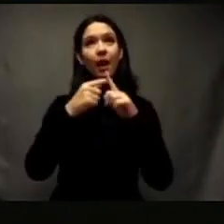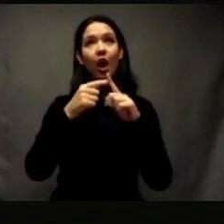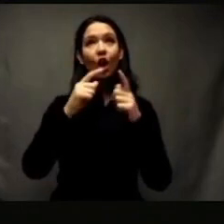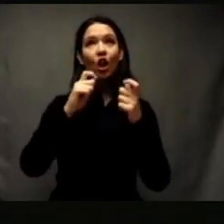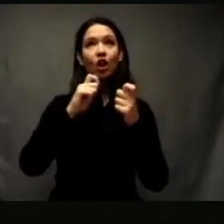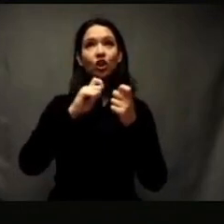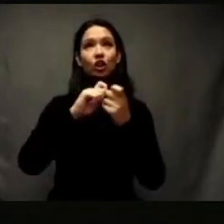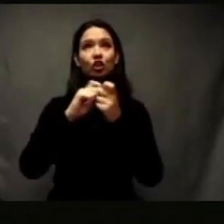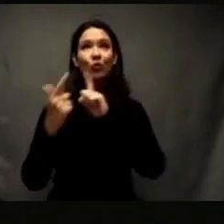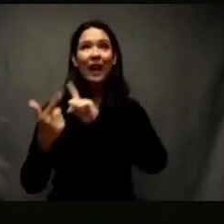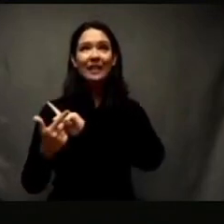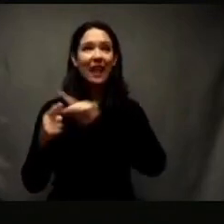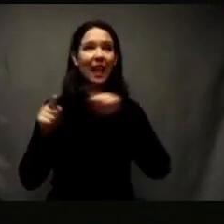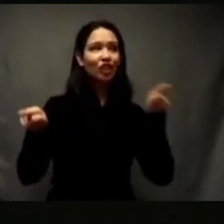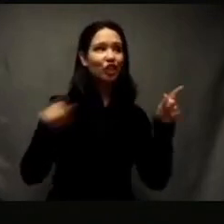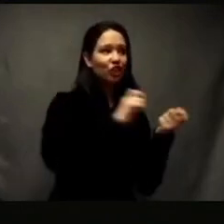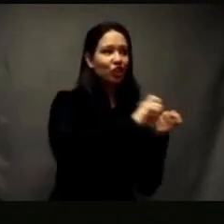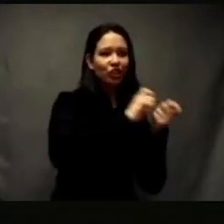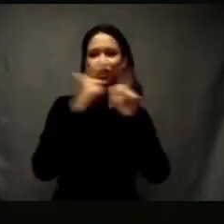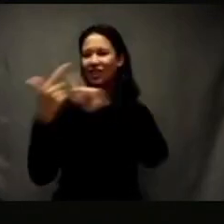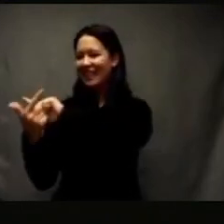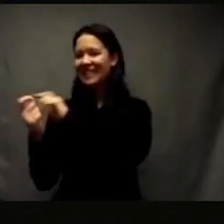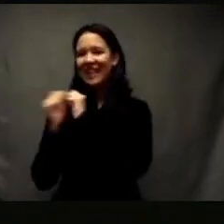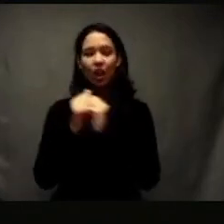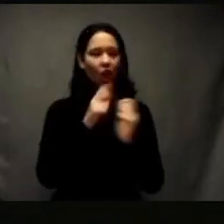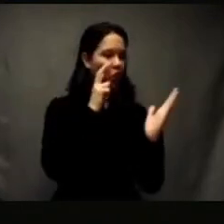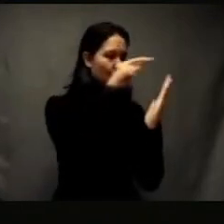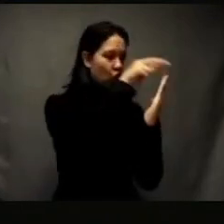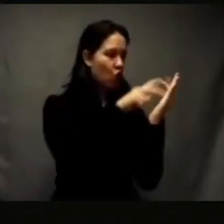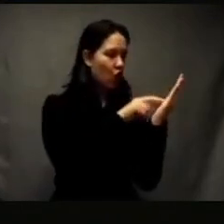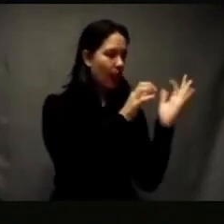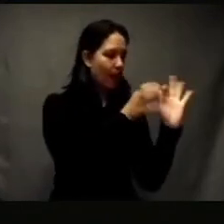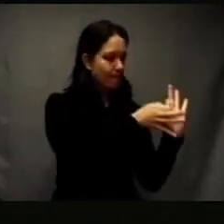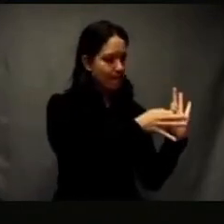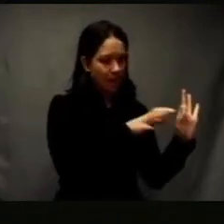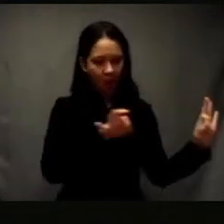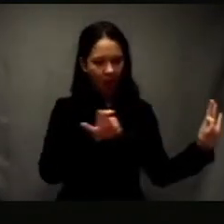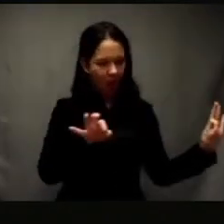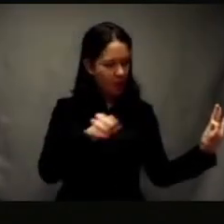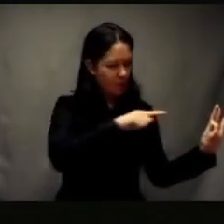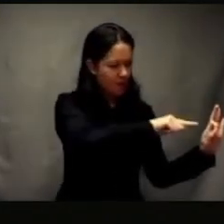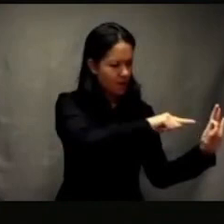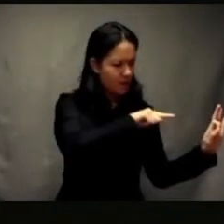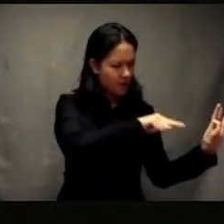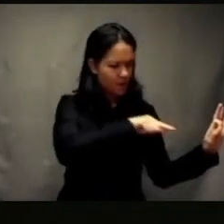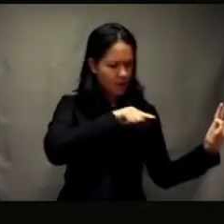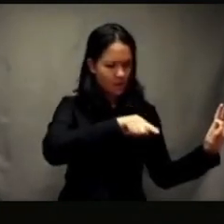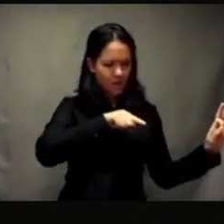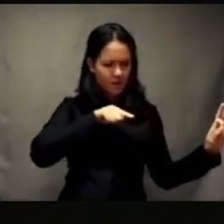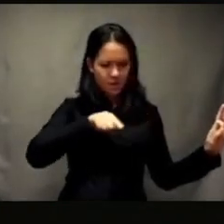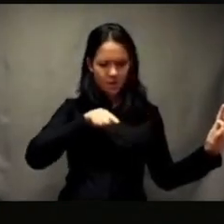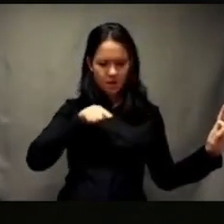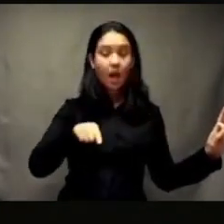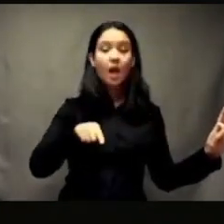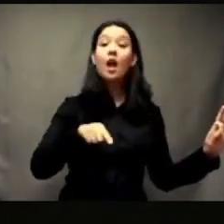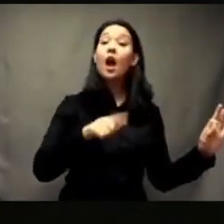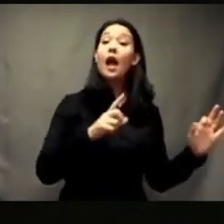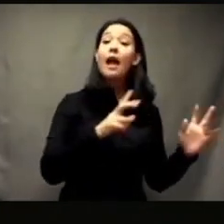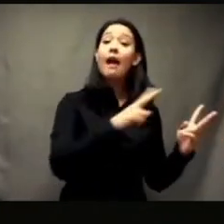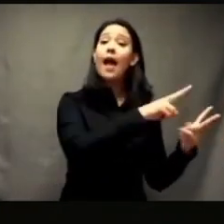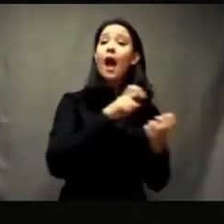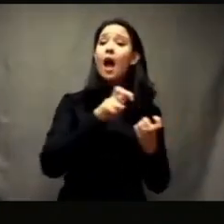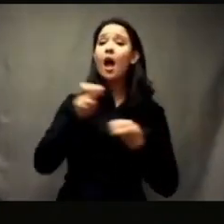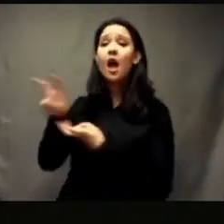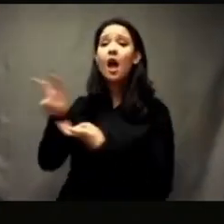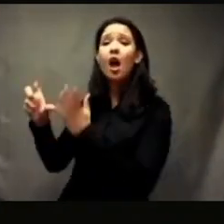you know? So looking at a ScratchJr block, and instead of exporting and importing it and having it being translated into Scratch, having